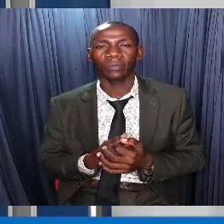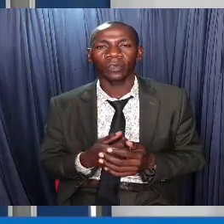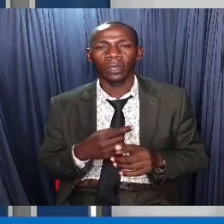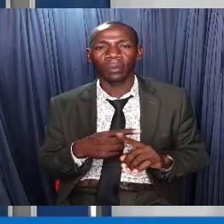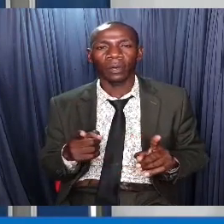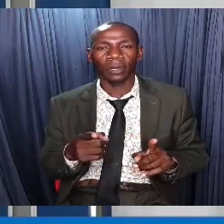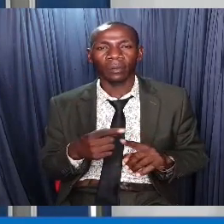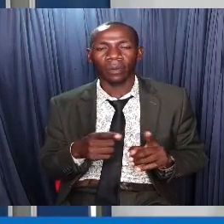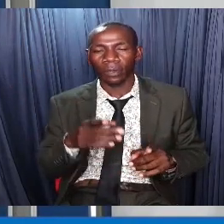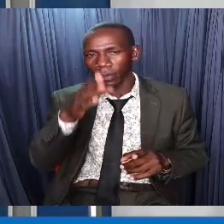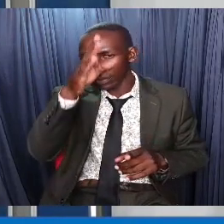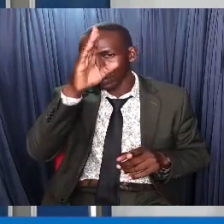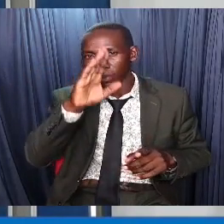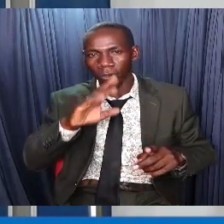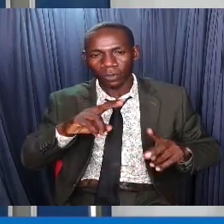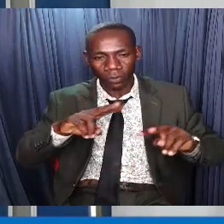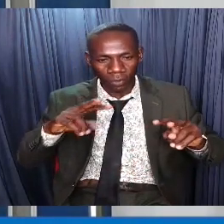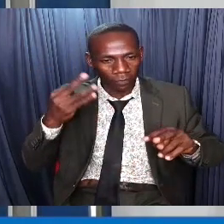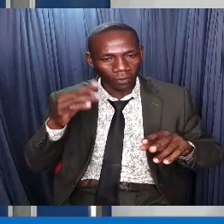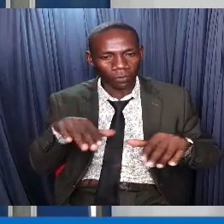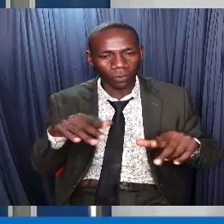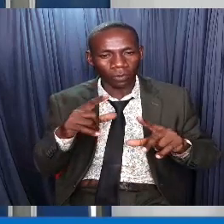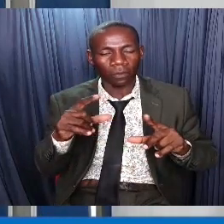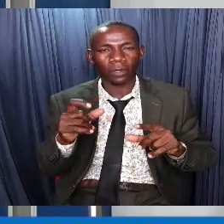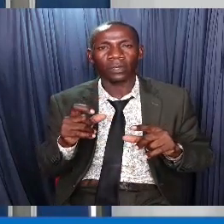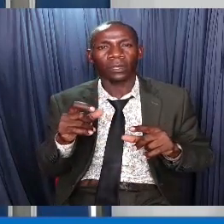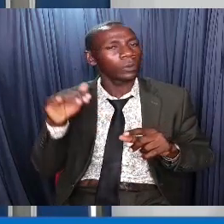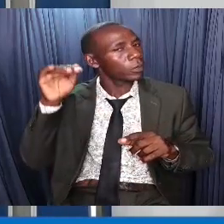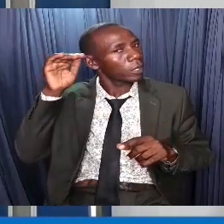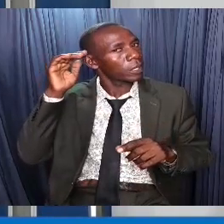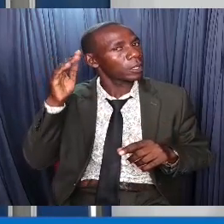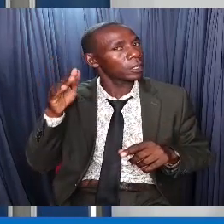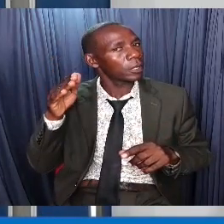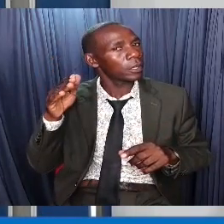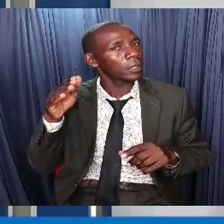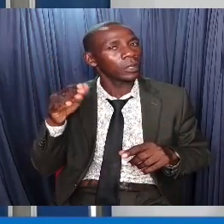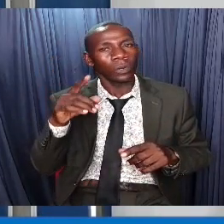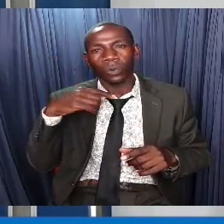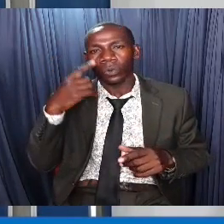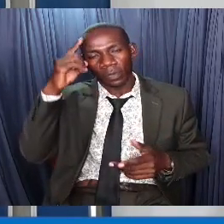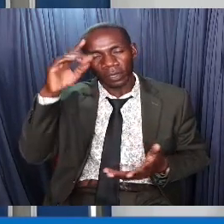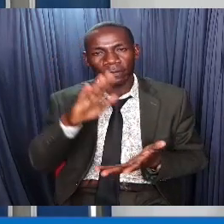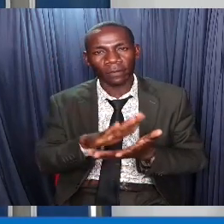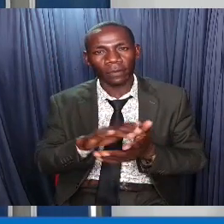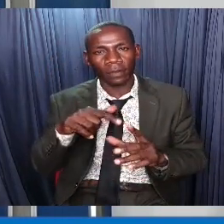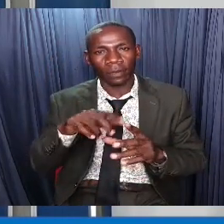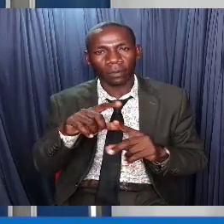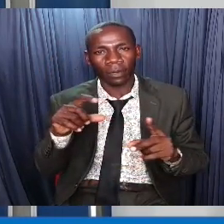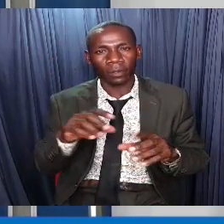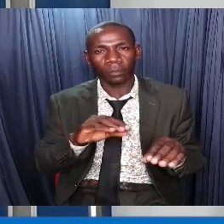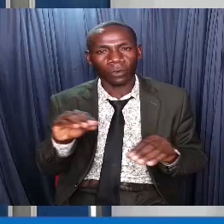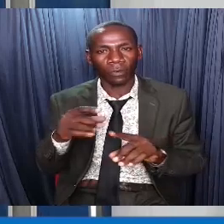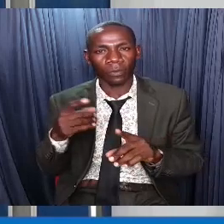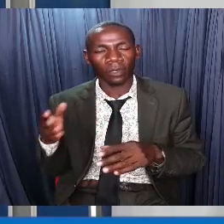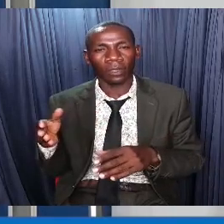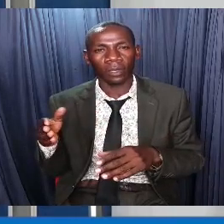Lakini Mungu anatafuta mtendaji ni nani? God is seeking for the doer of the word. Atakayesikia, whoever will listen to the word. Atakayeamini, whoever will believe in the word. Naondoka hapo. And